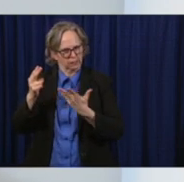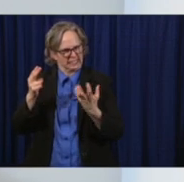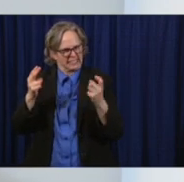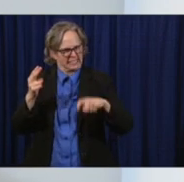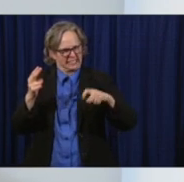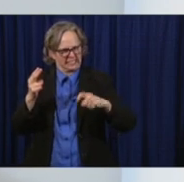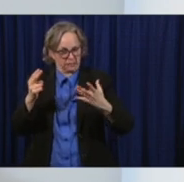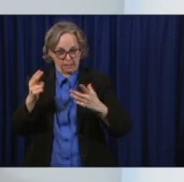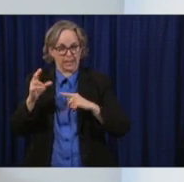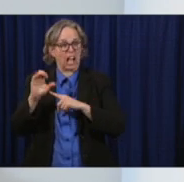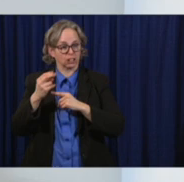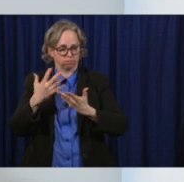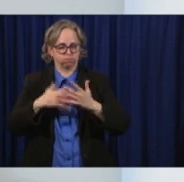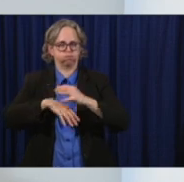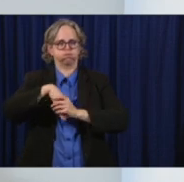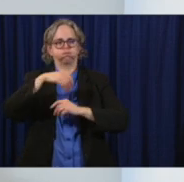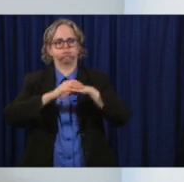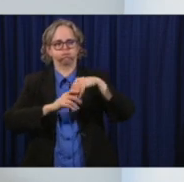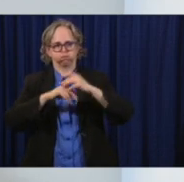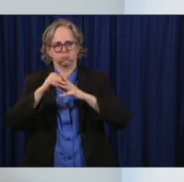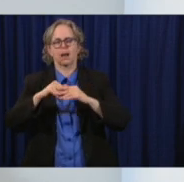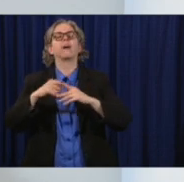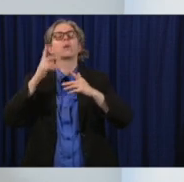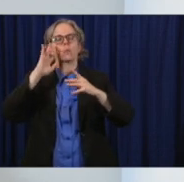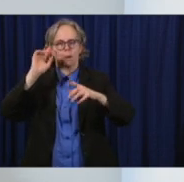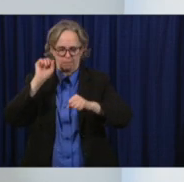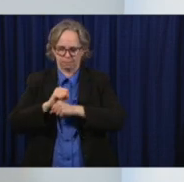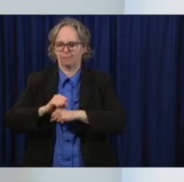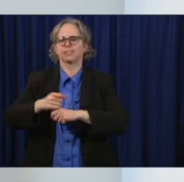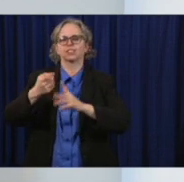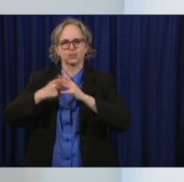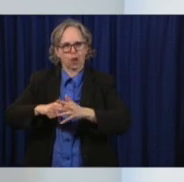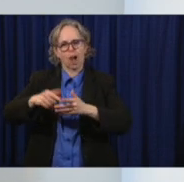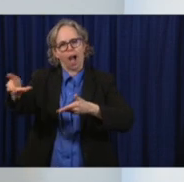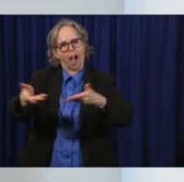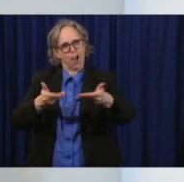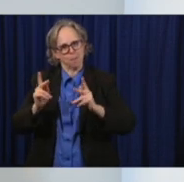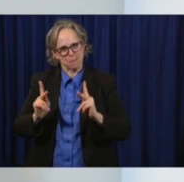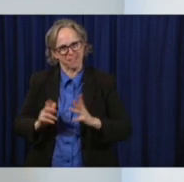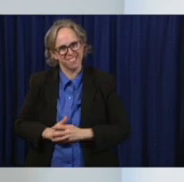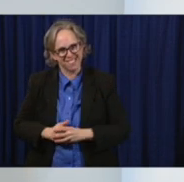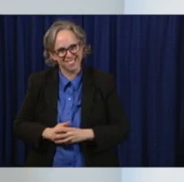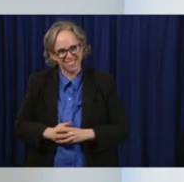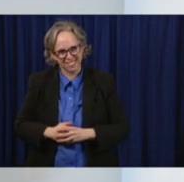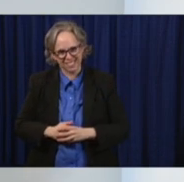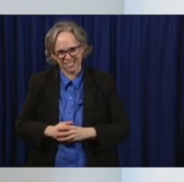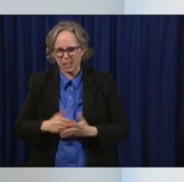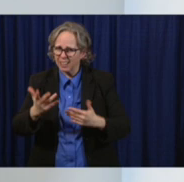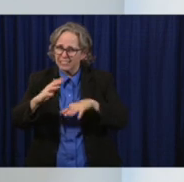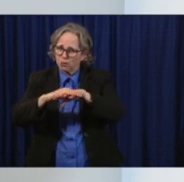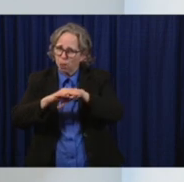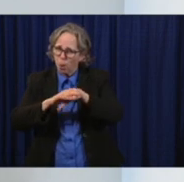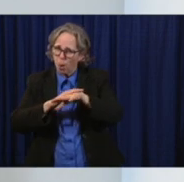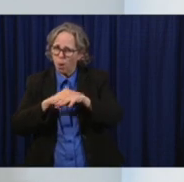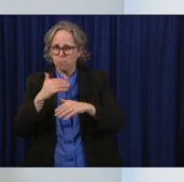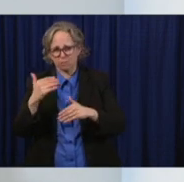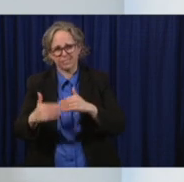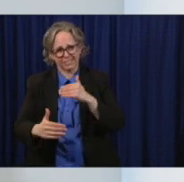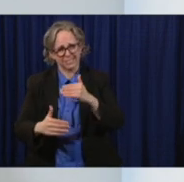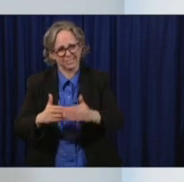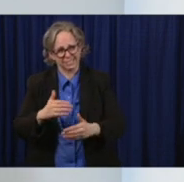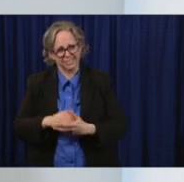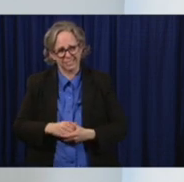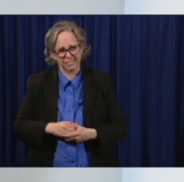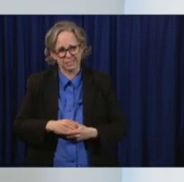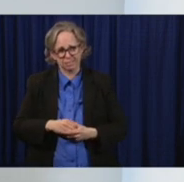then the hiring will return. It is a slow process. It will be a slow process. We just need to get first things first.